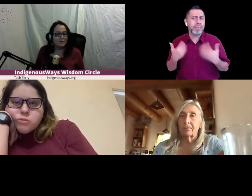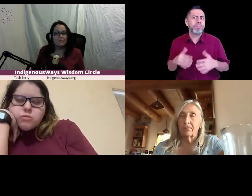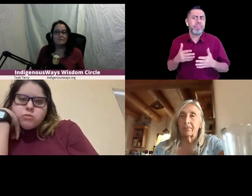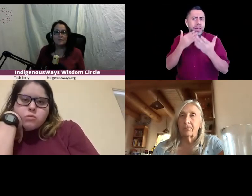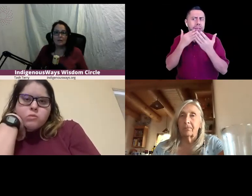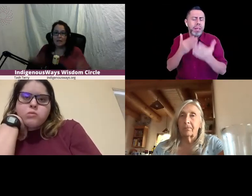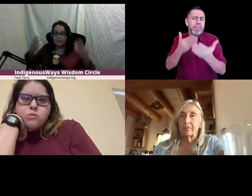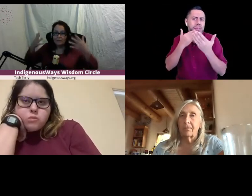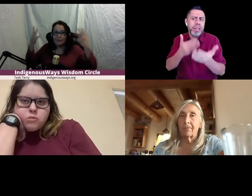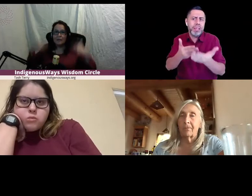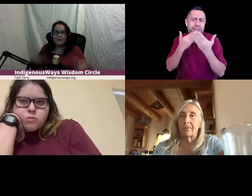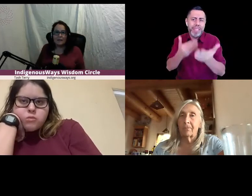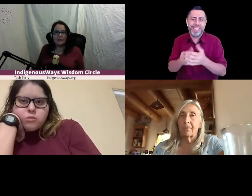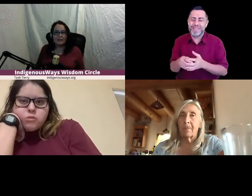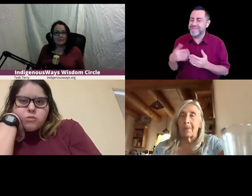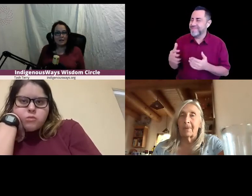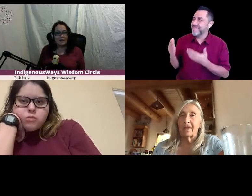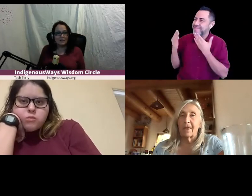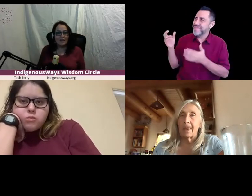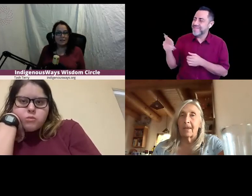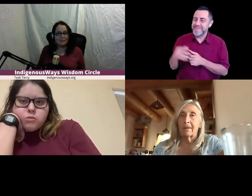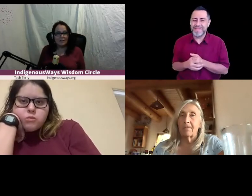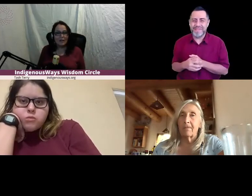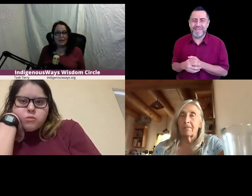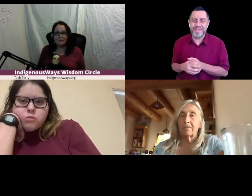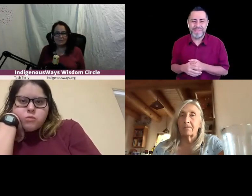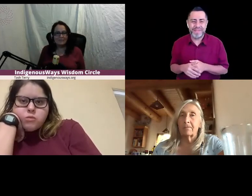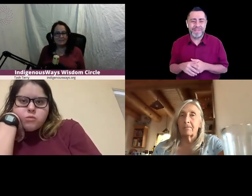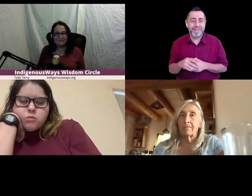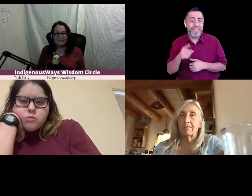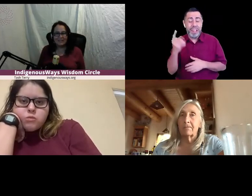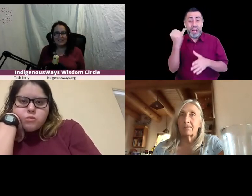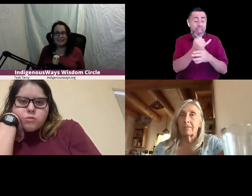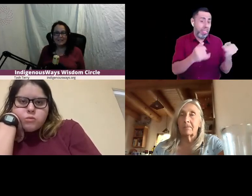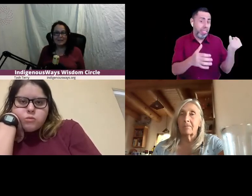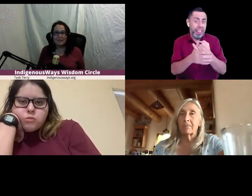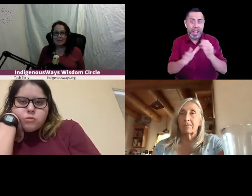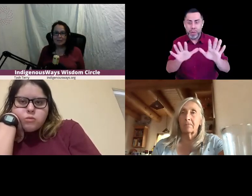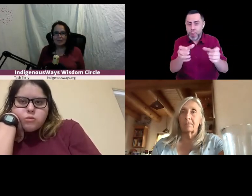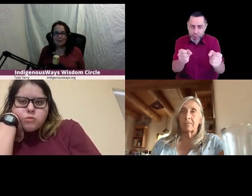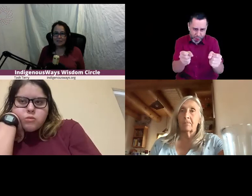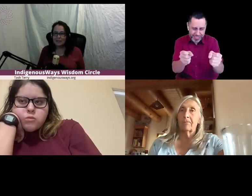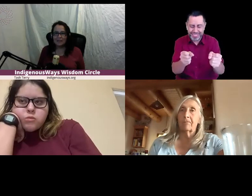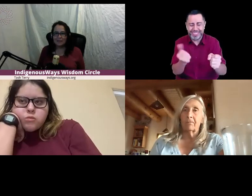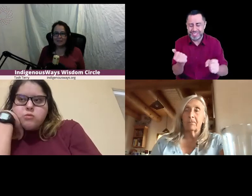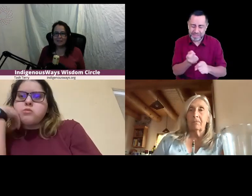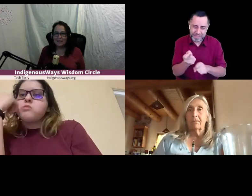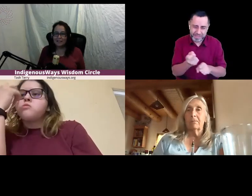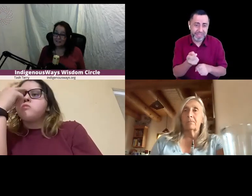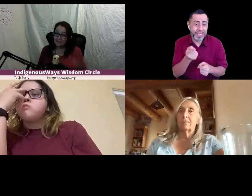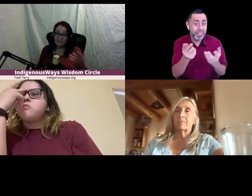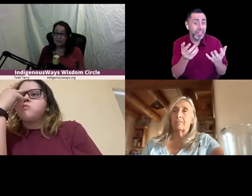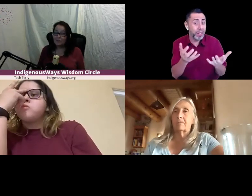thank you. Okay. Let's not all talk at the same time. Does anybody want to say anything